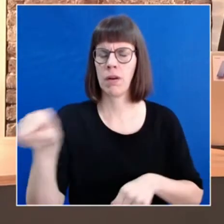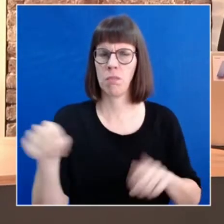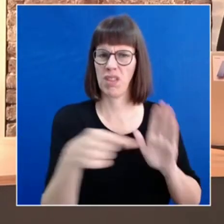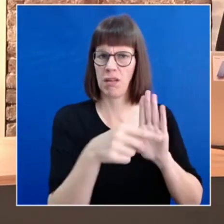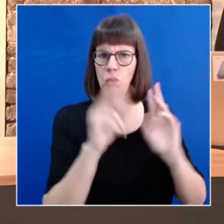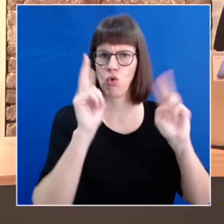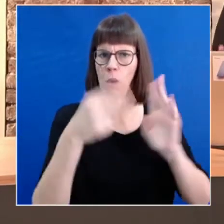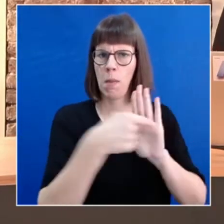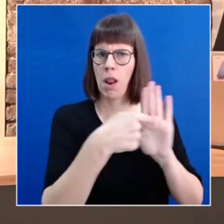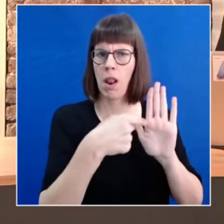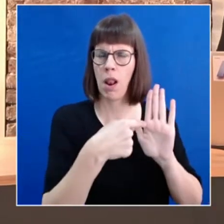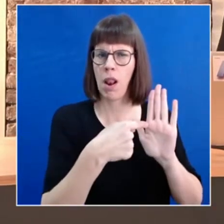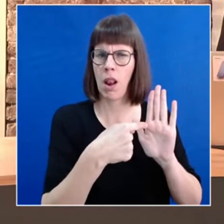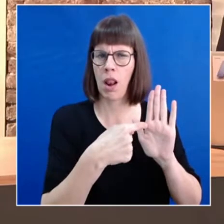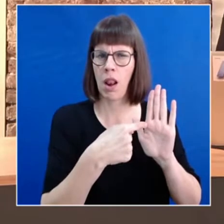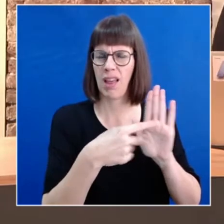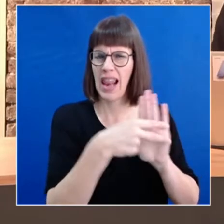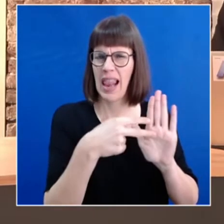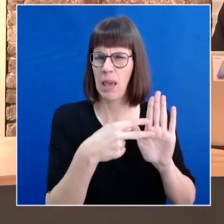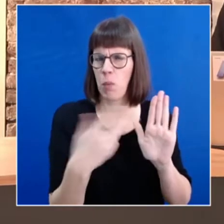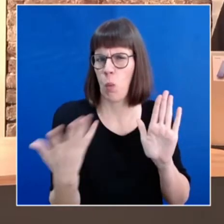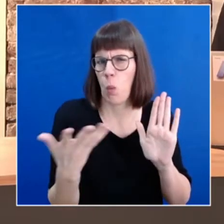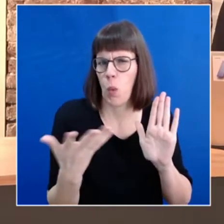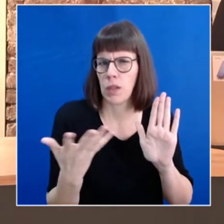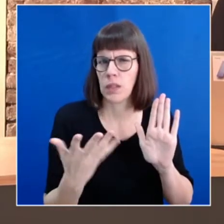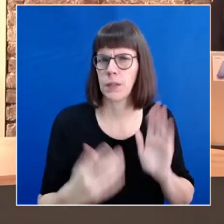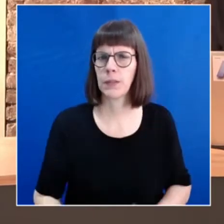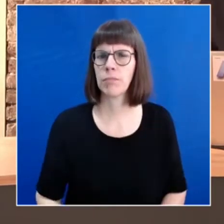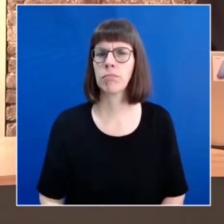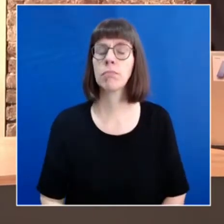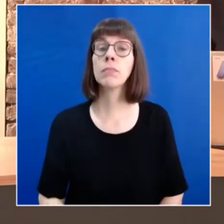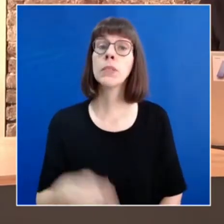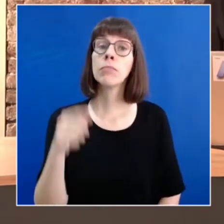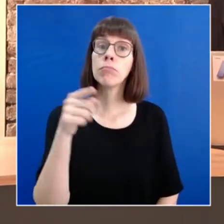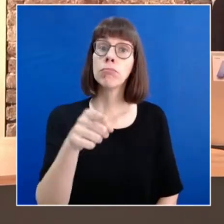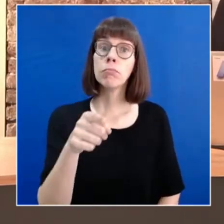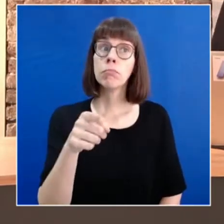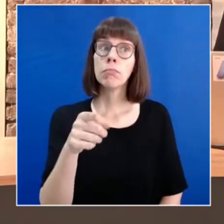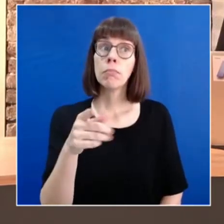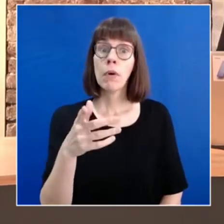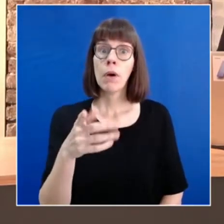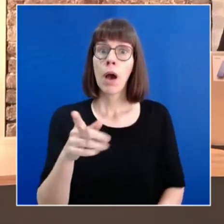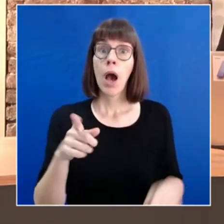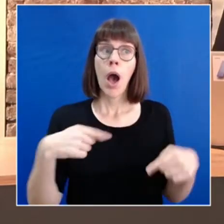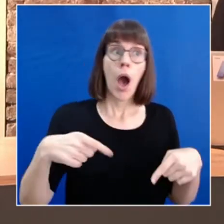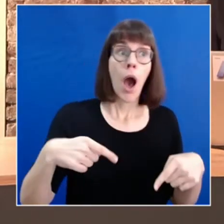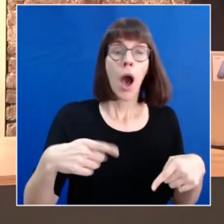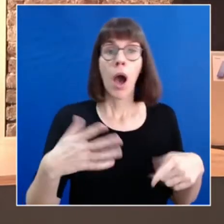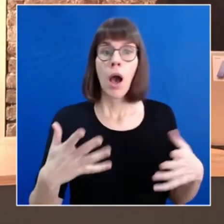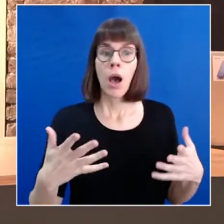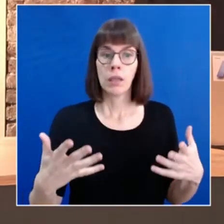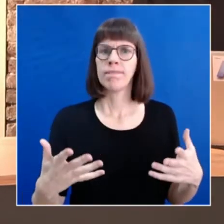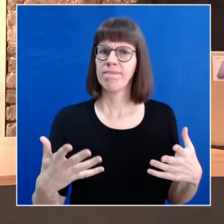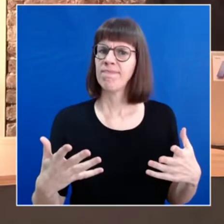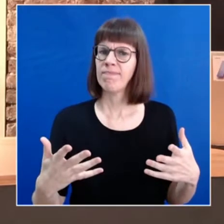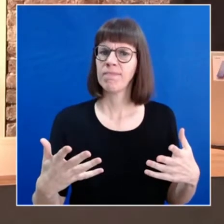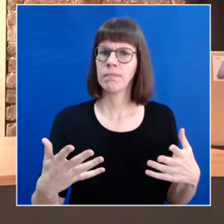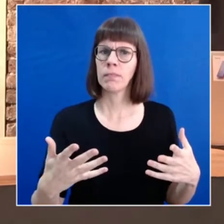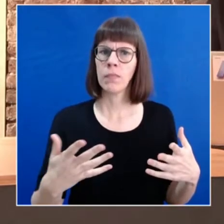honestly, don't be scared, or be scared if you want, because you need to achieve a lot to be